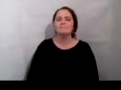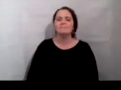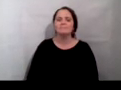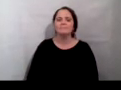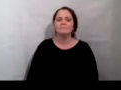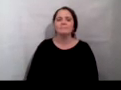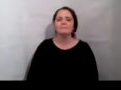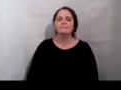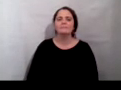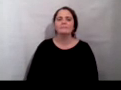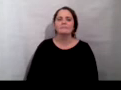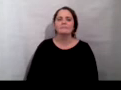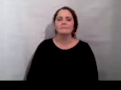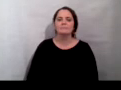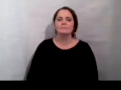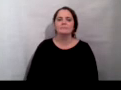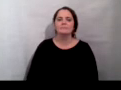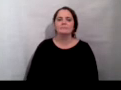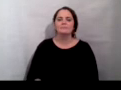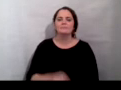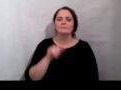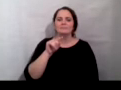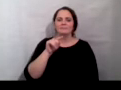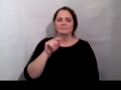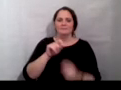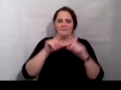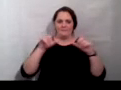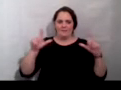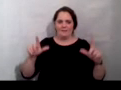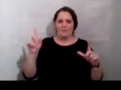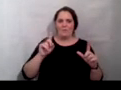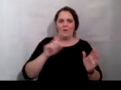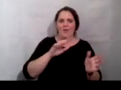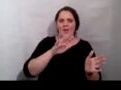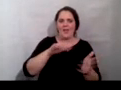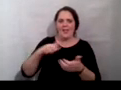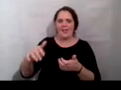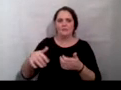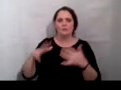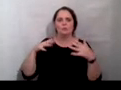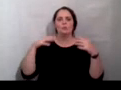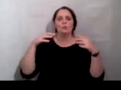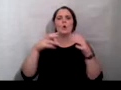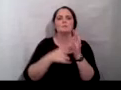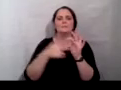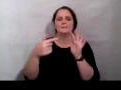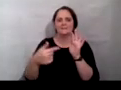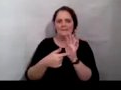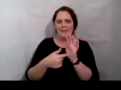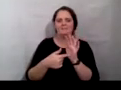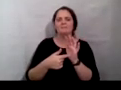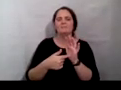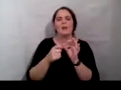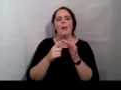And this is an example. It's the transformation. This is collecting ghost nets at Big Horse Creek, but here again